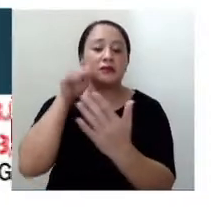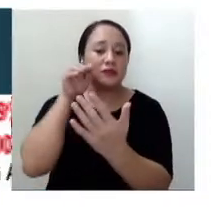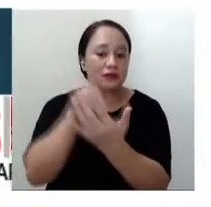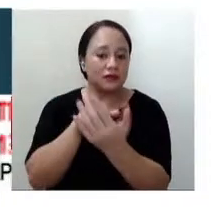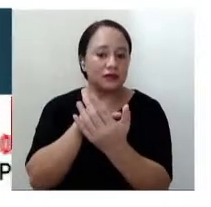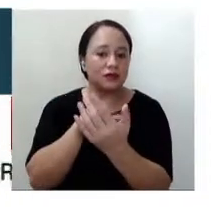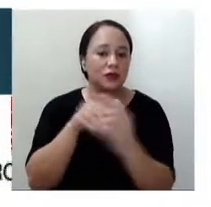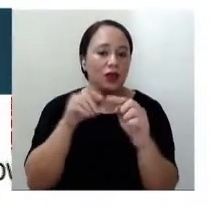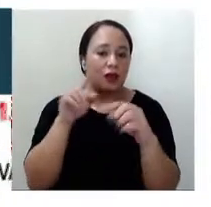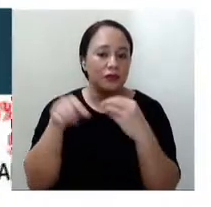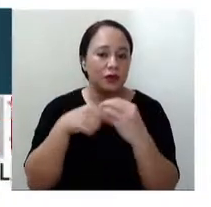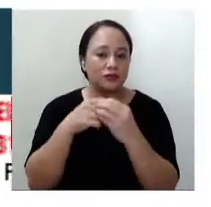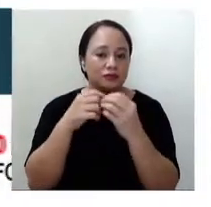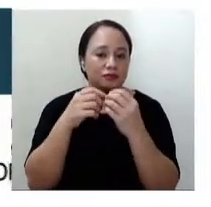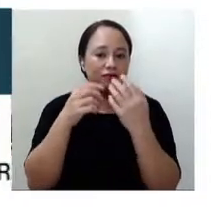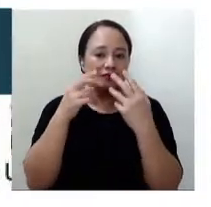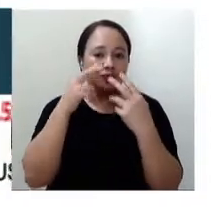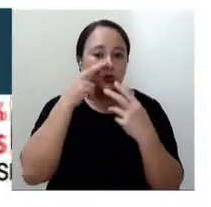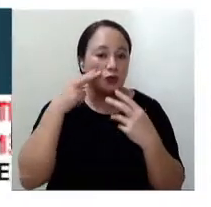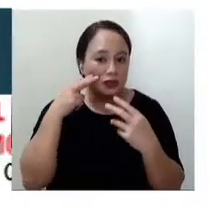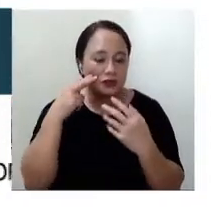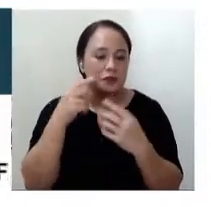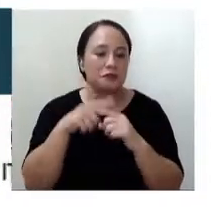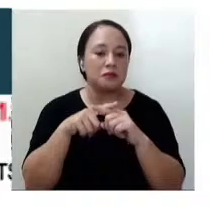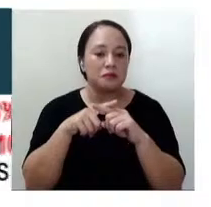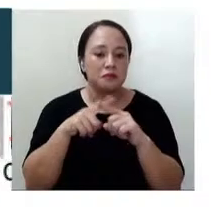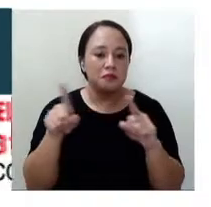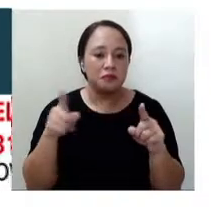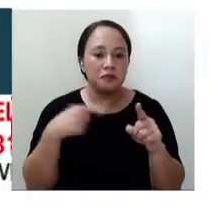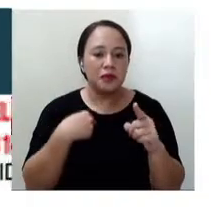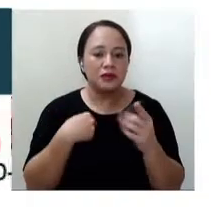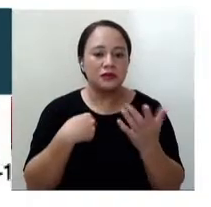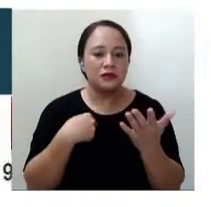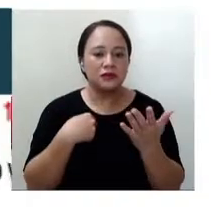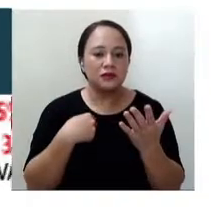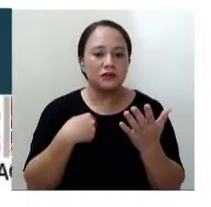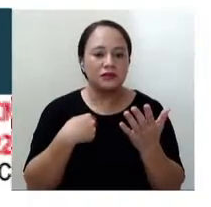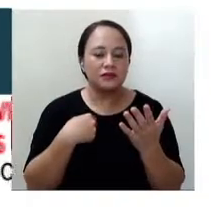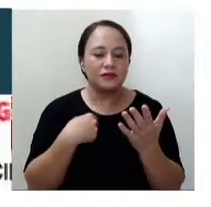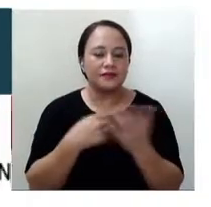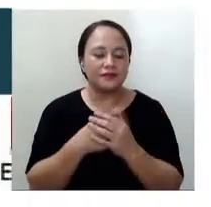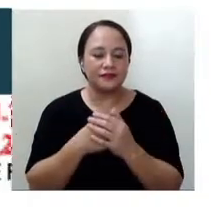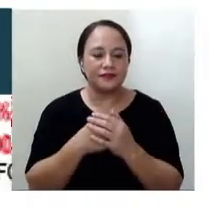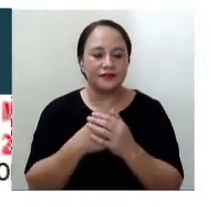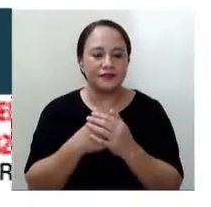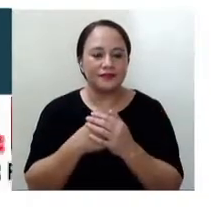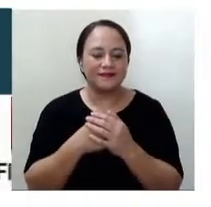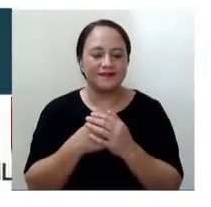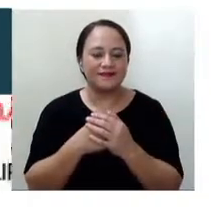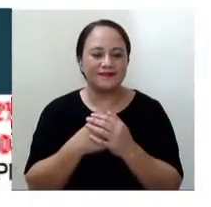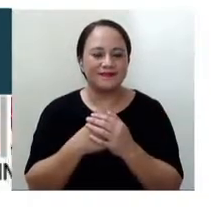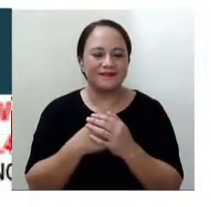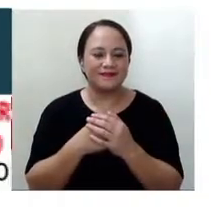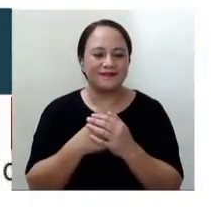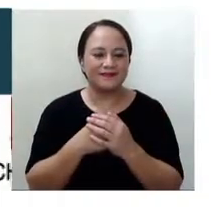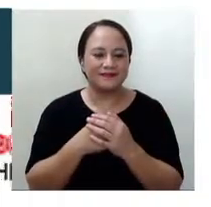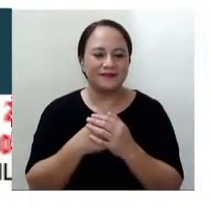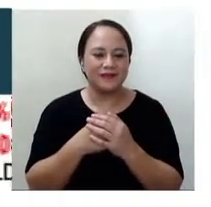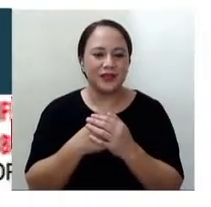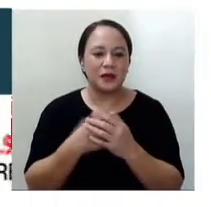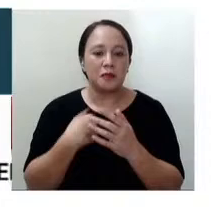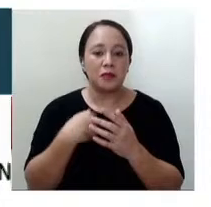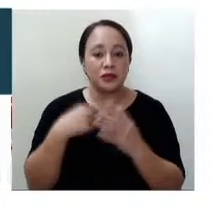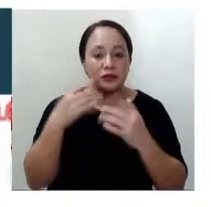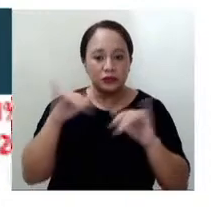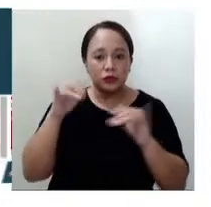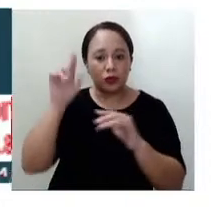government, and I'm not going to go into the merits of the motivations behind the you know, those operations. But